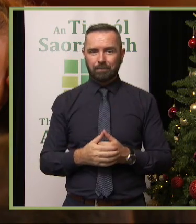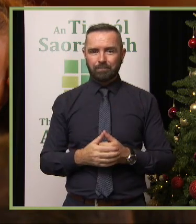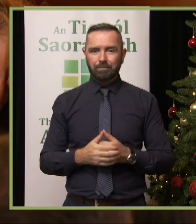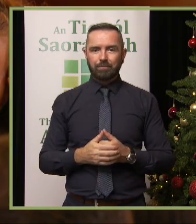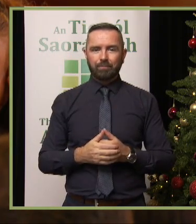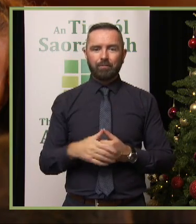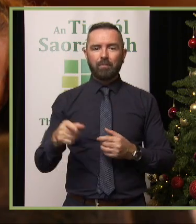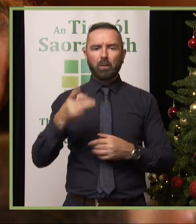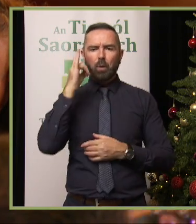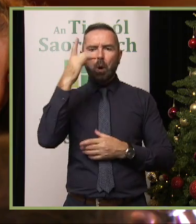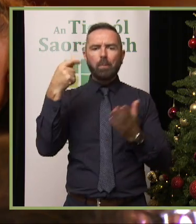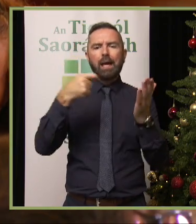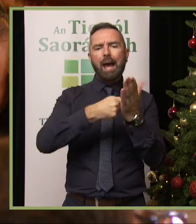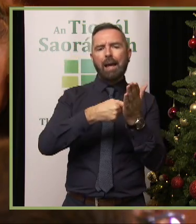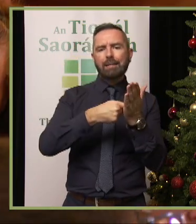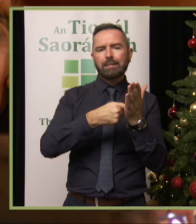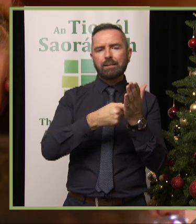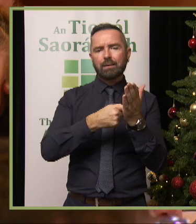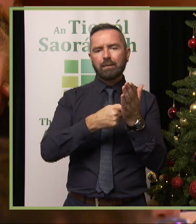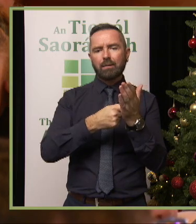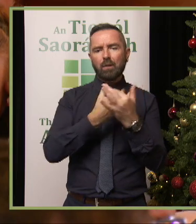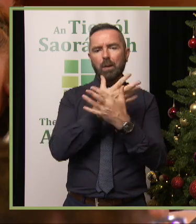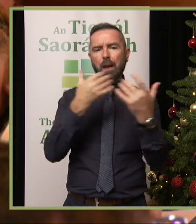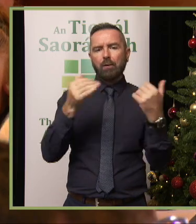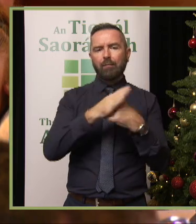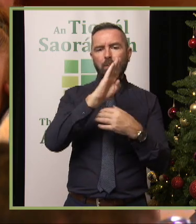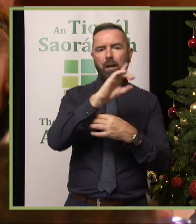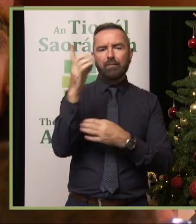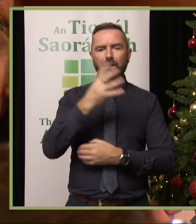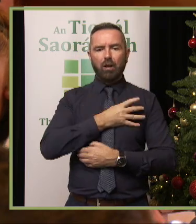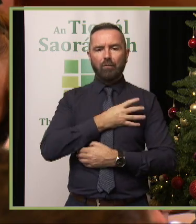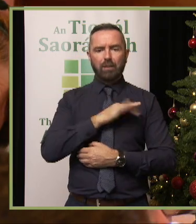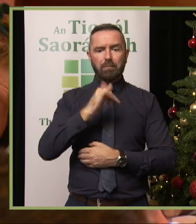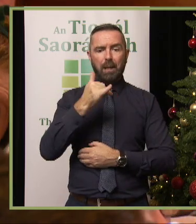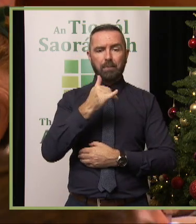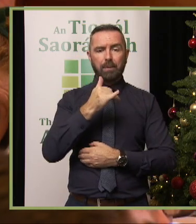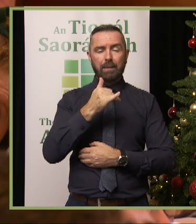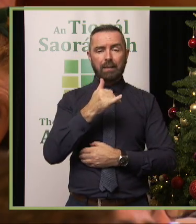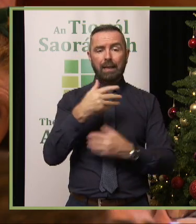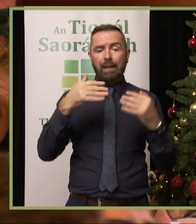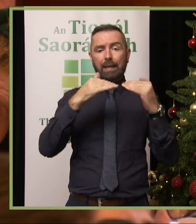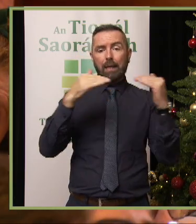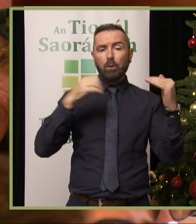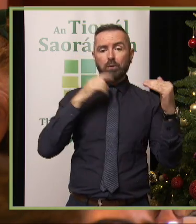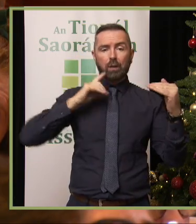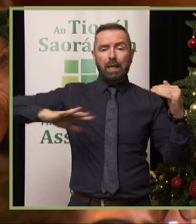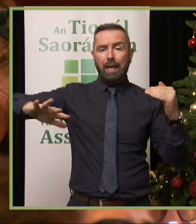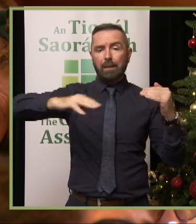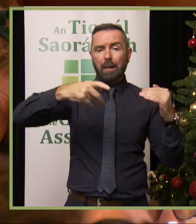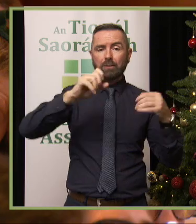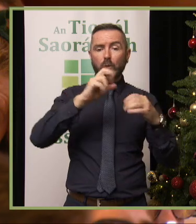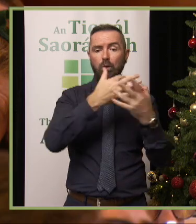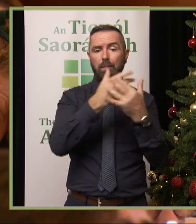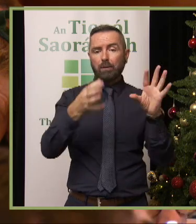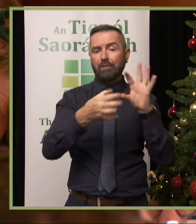sorry. We were hoping to add that the amount of biodiversity officers might be proportionate to the land mass or amount of habitat. So